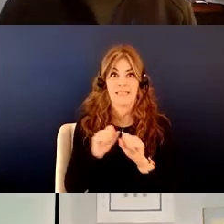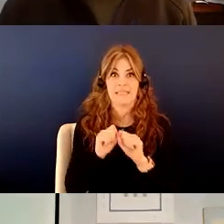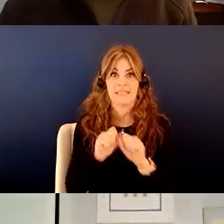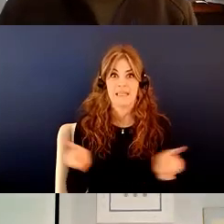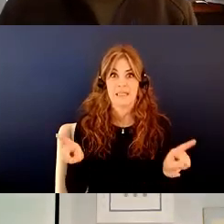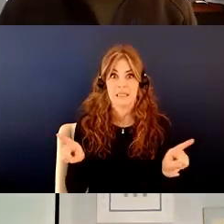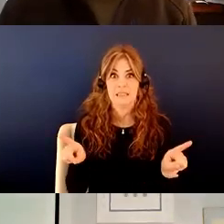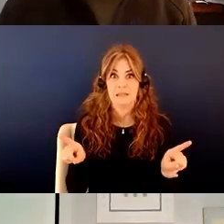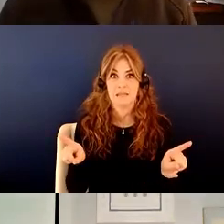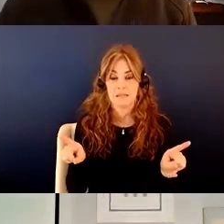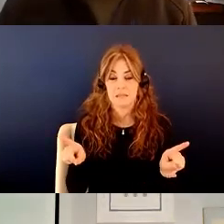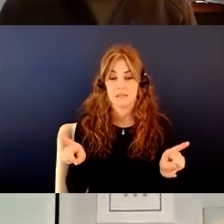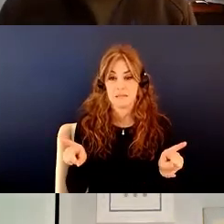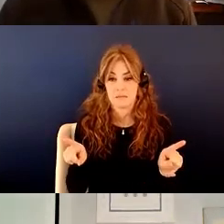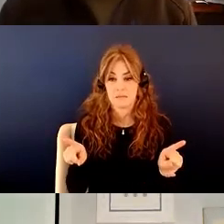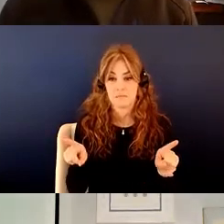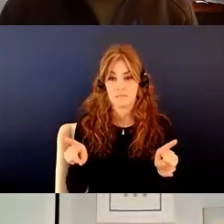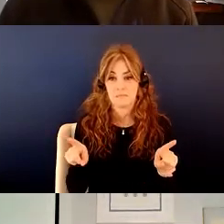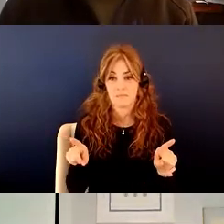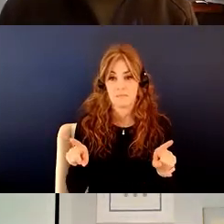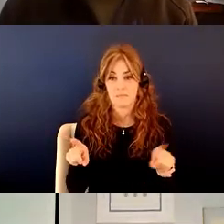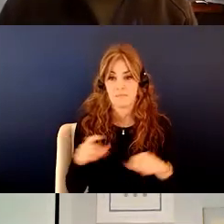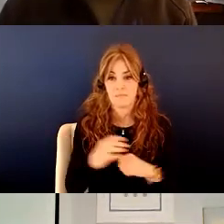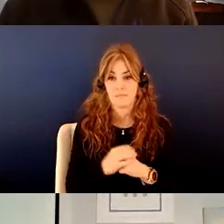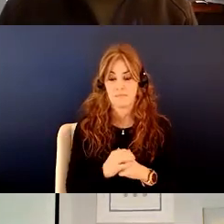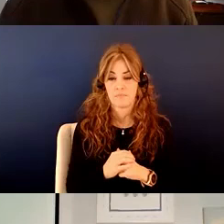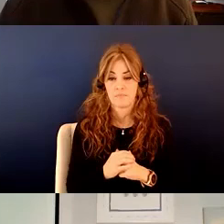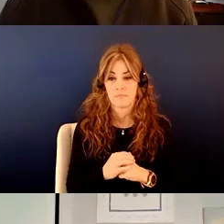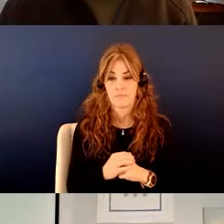you. But I think